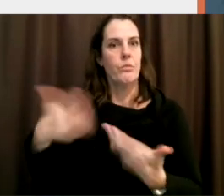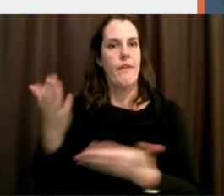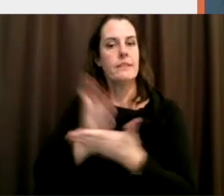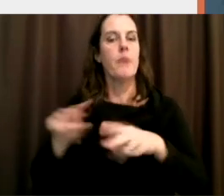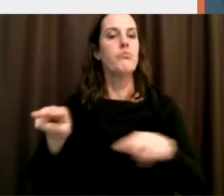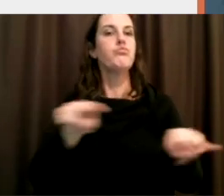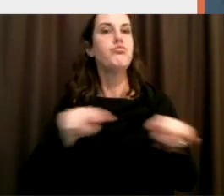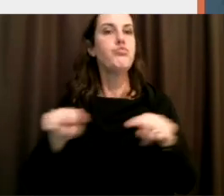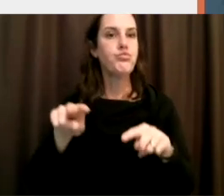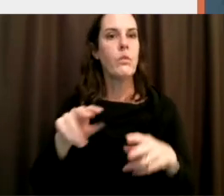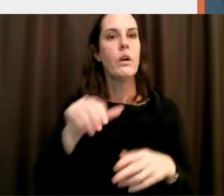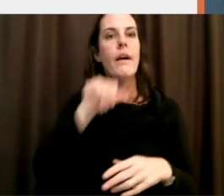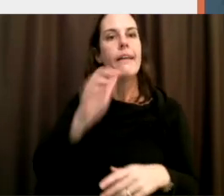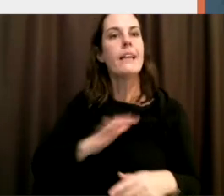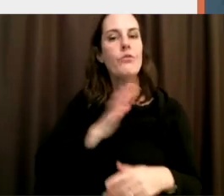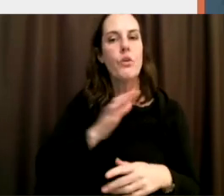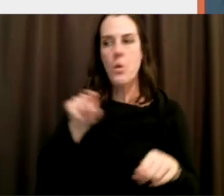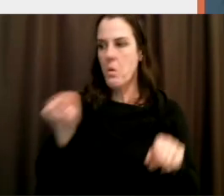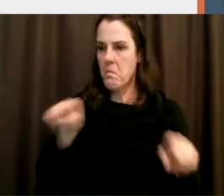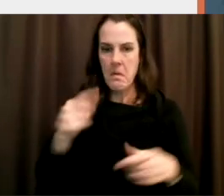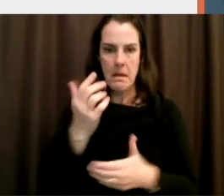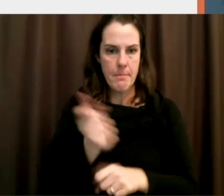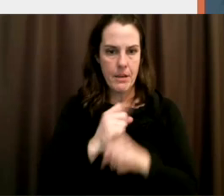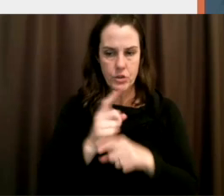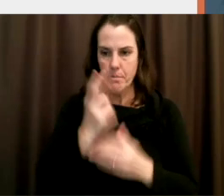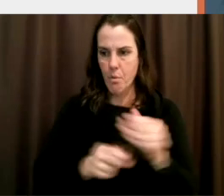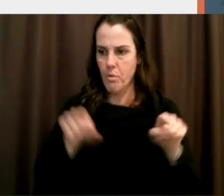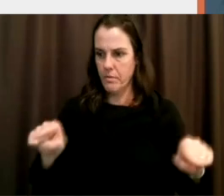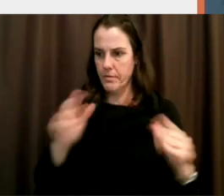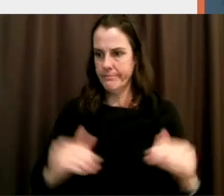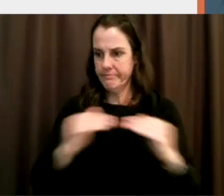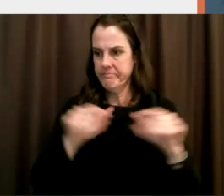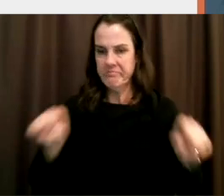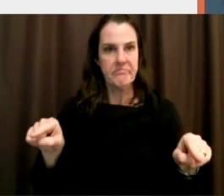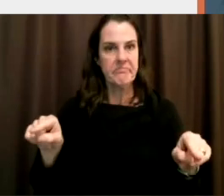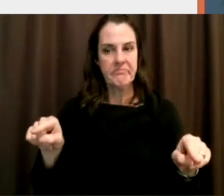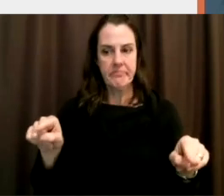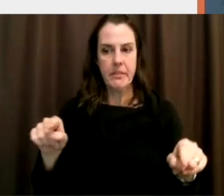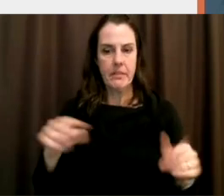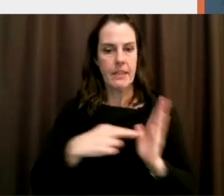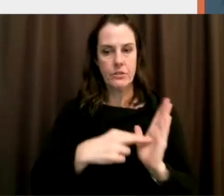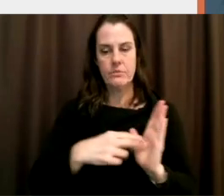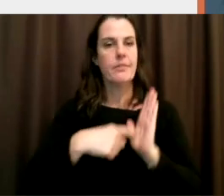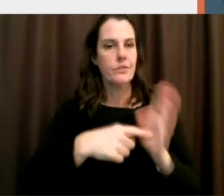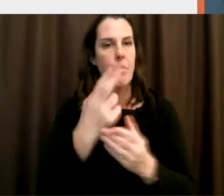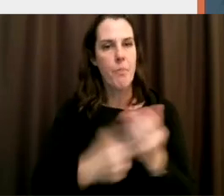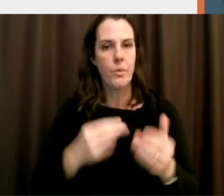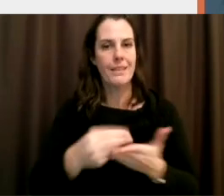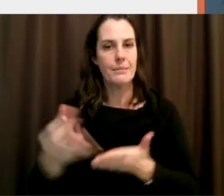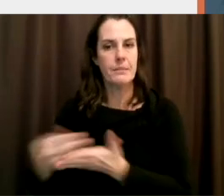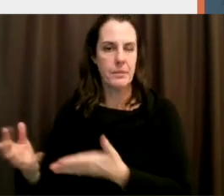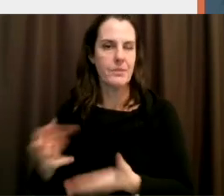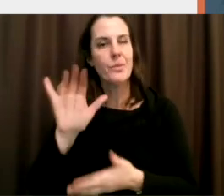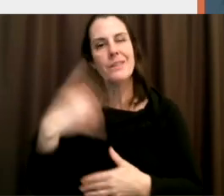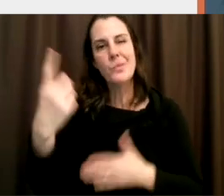an informal reconciliation of the two to make sure that those donations are being recorded properly within the accounting software. So that's just one example of kind of